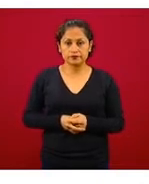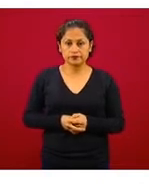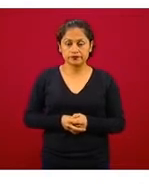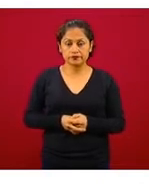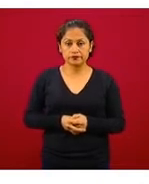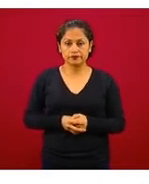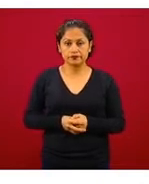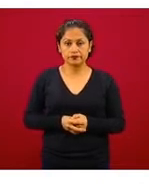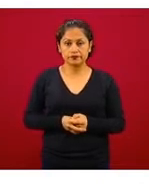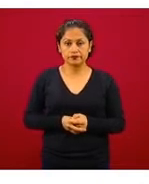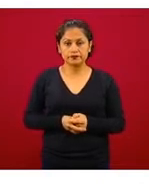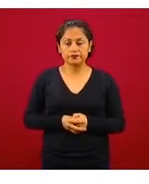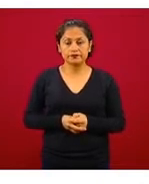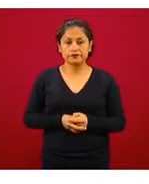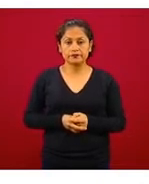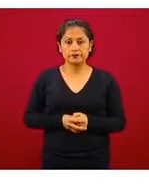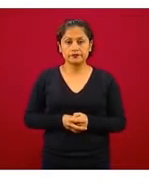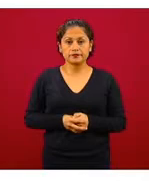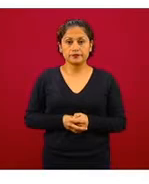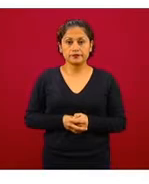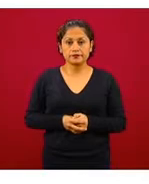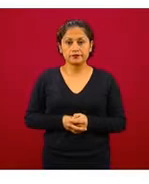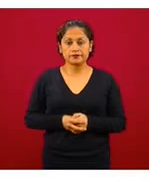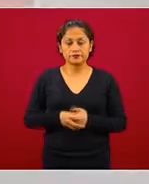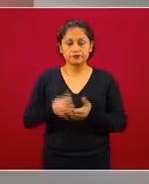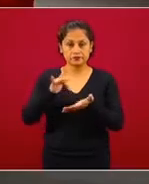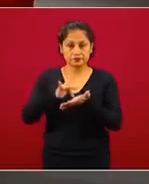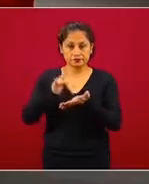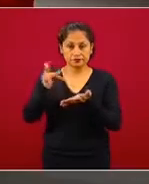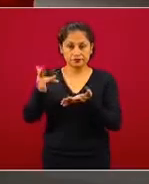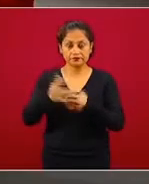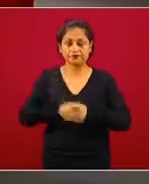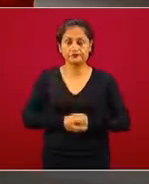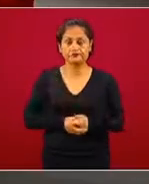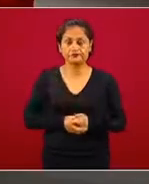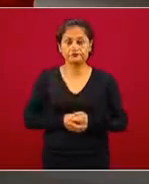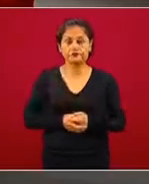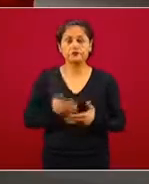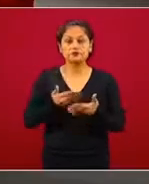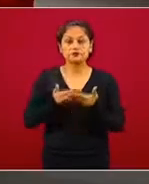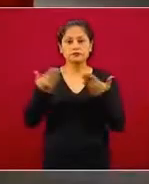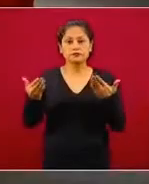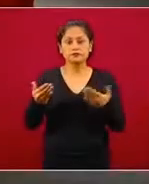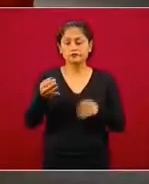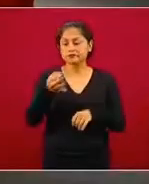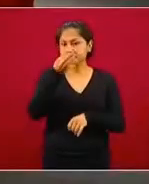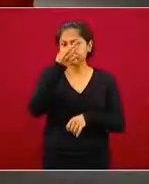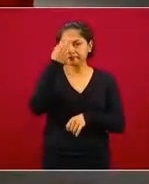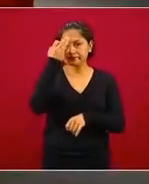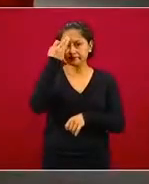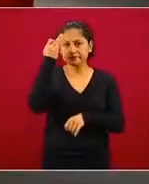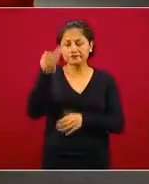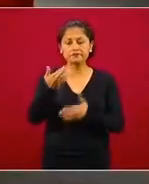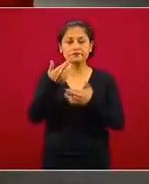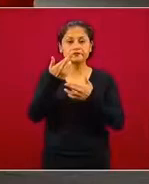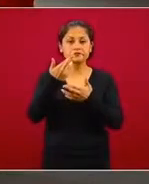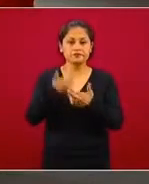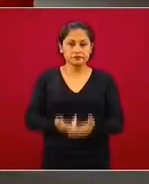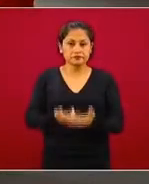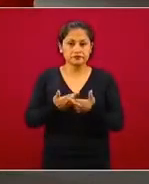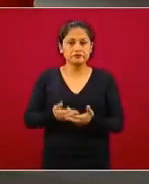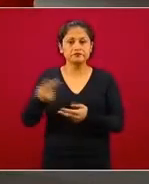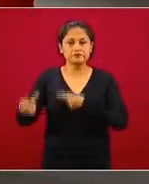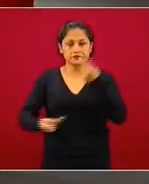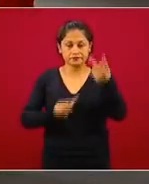can miembros del take a personal picture de of this. salud. I'm not going to go into detail here. Gracias. These are 11 Vamos a people dedicar who los have minutos que unfortunately restan died. a preguntas y respuestas, por